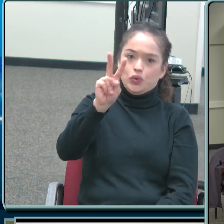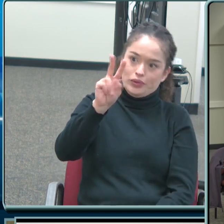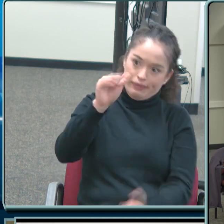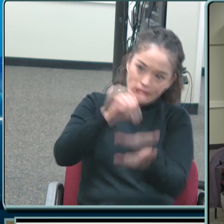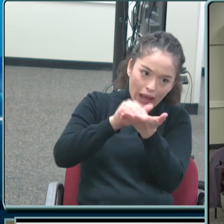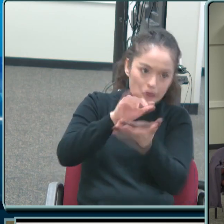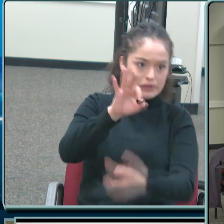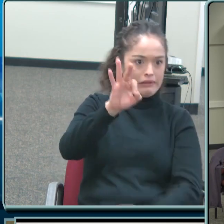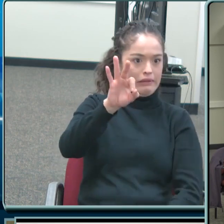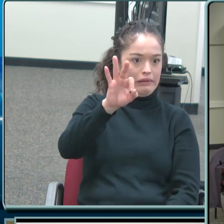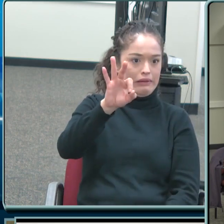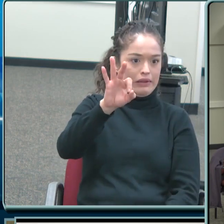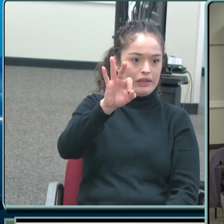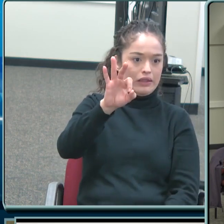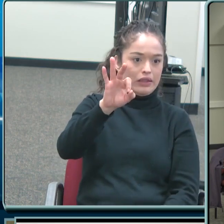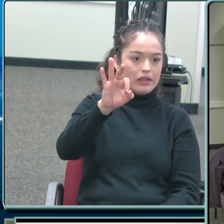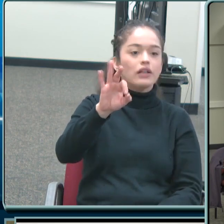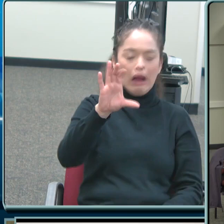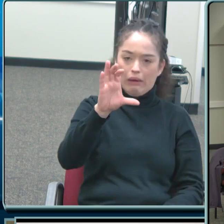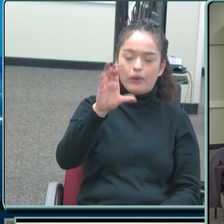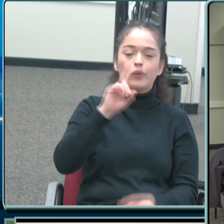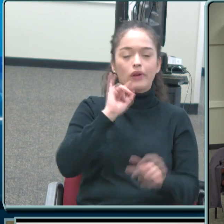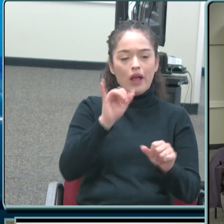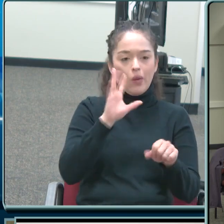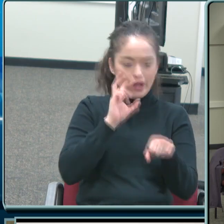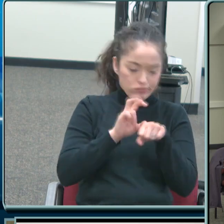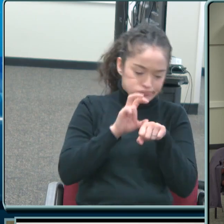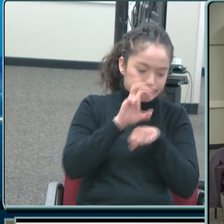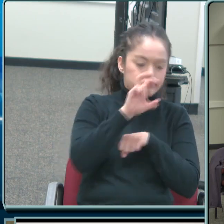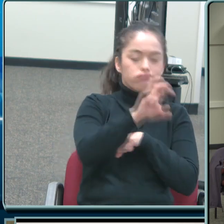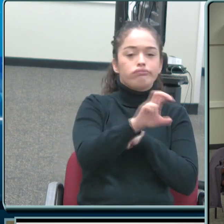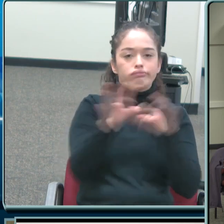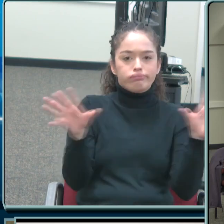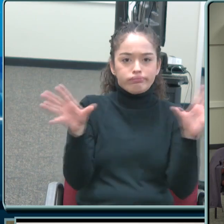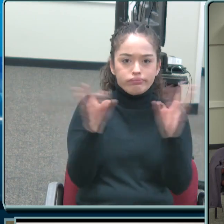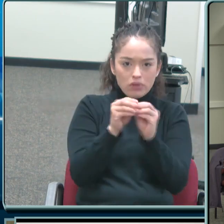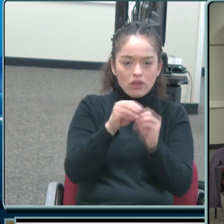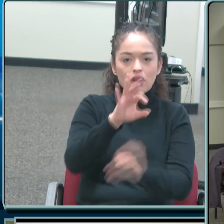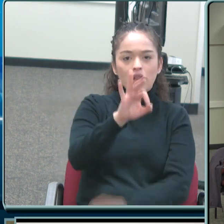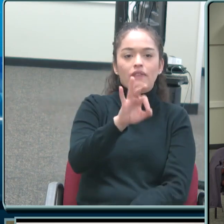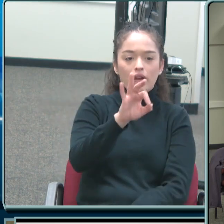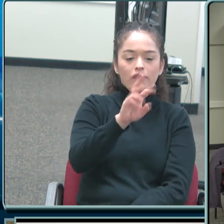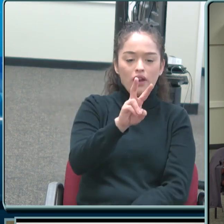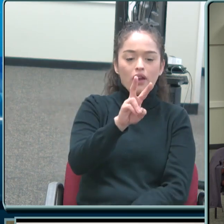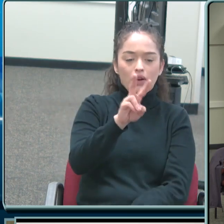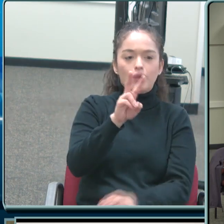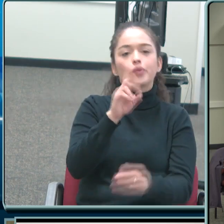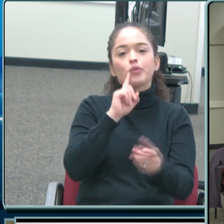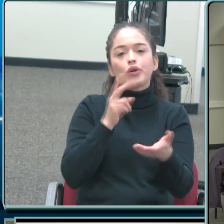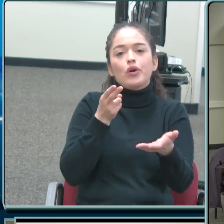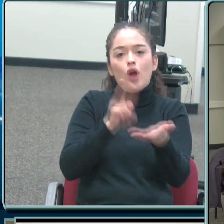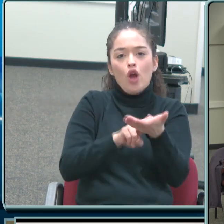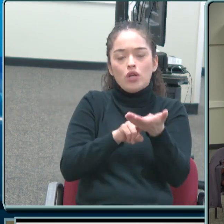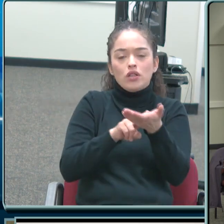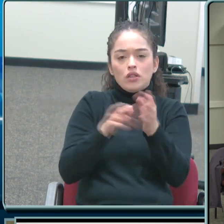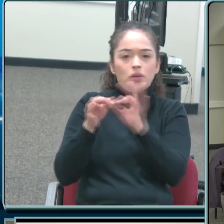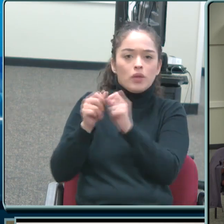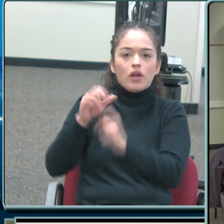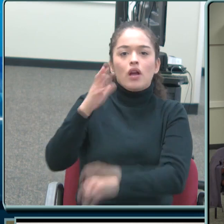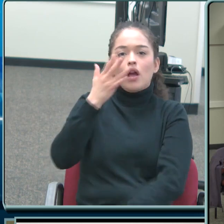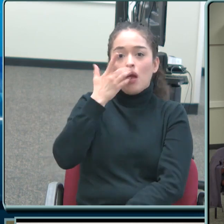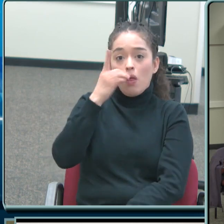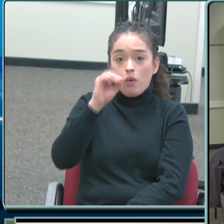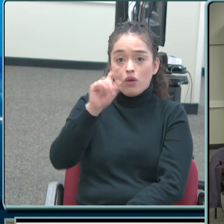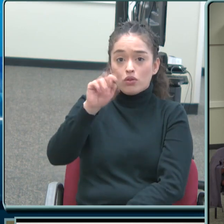$222,219 for the Colorado Trust Culmination Grant that will support the Connect Fountain project as contracted with the Colorado Trust.